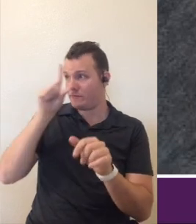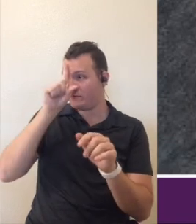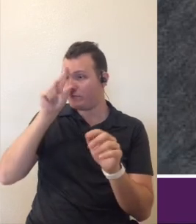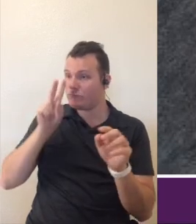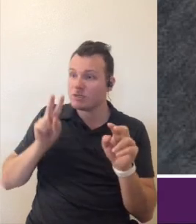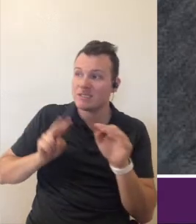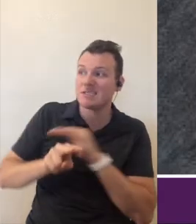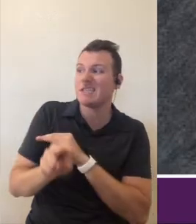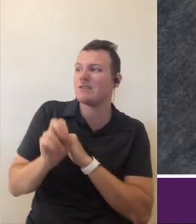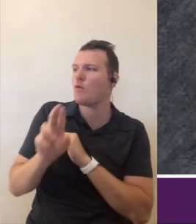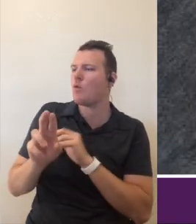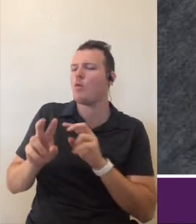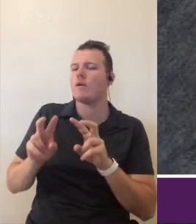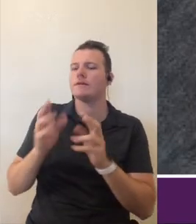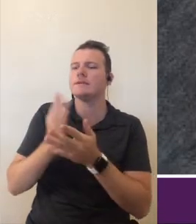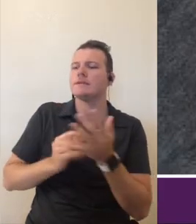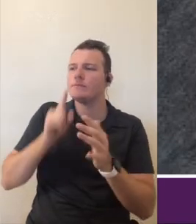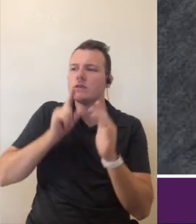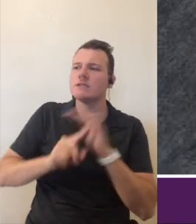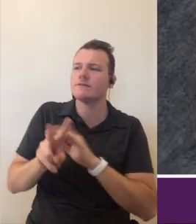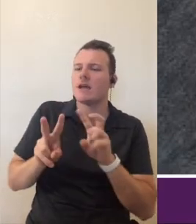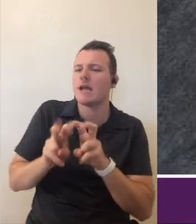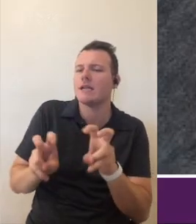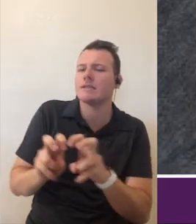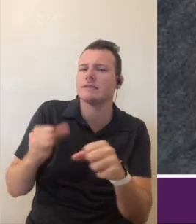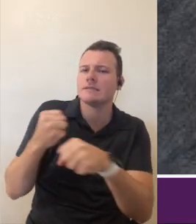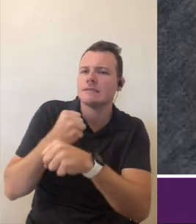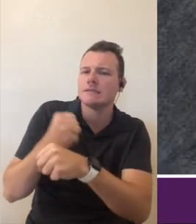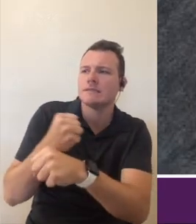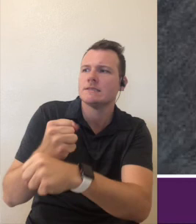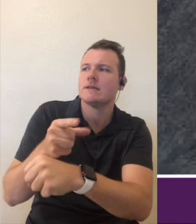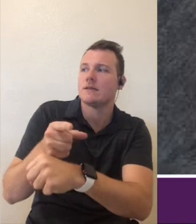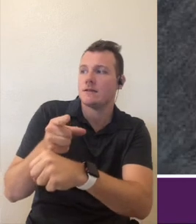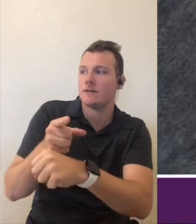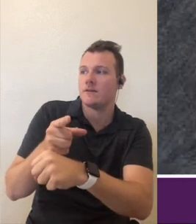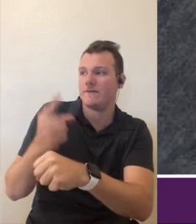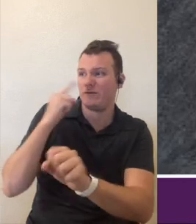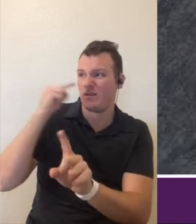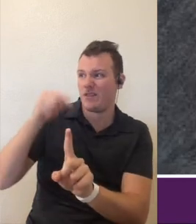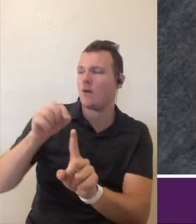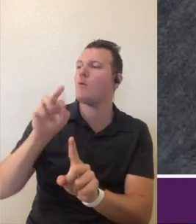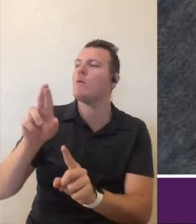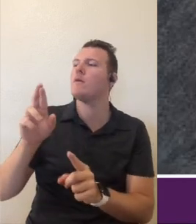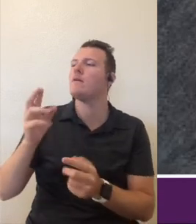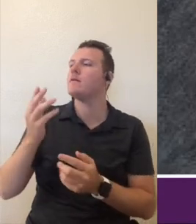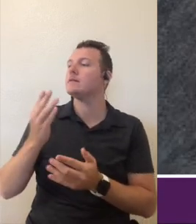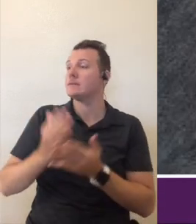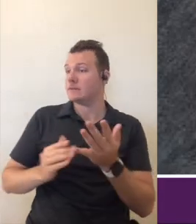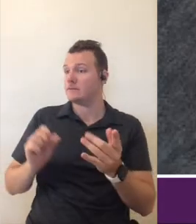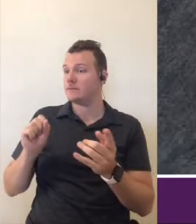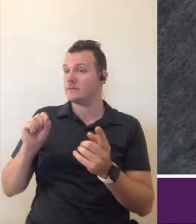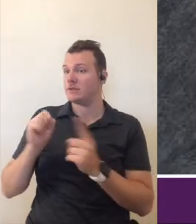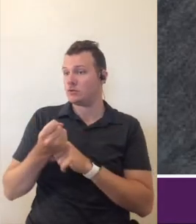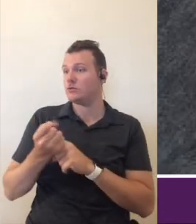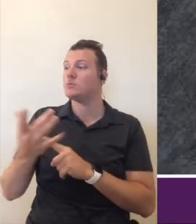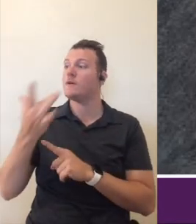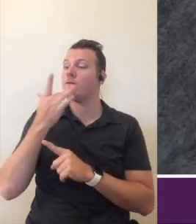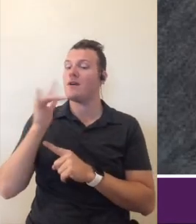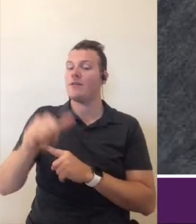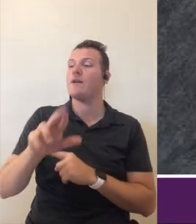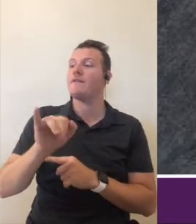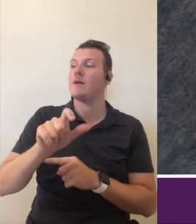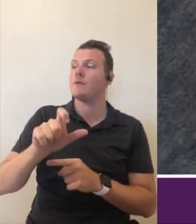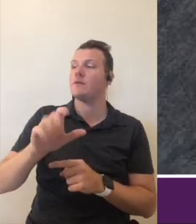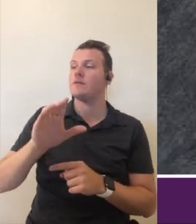bit about whether or not there's a way to predict those or to do some predictive analytics for those? And are there